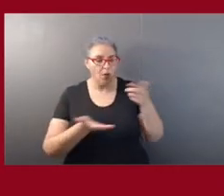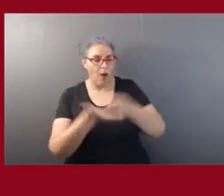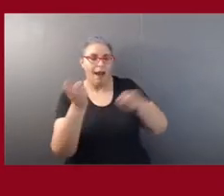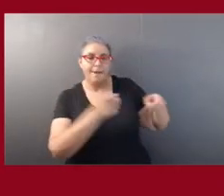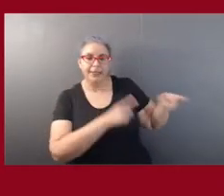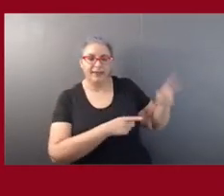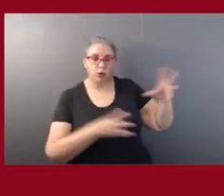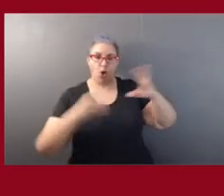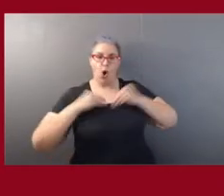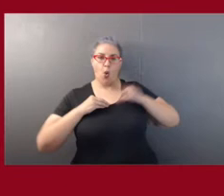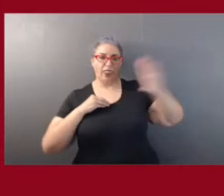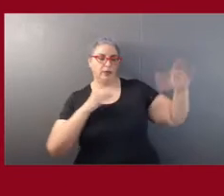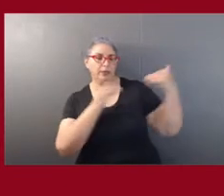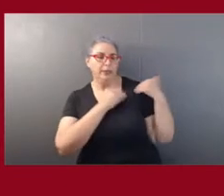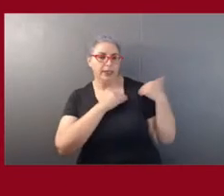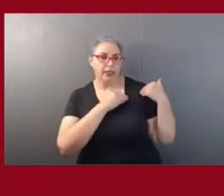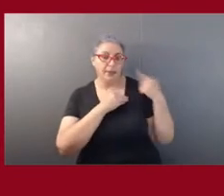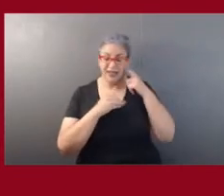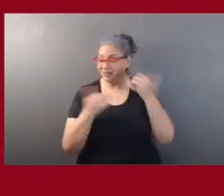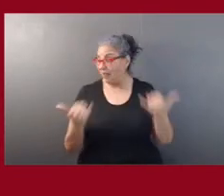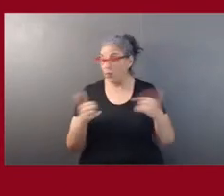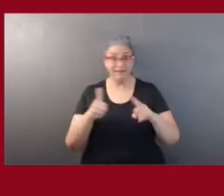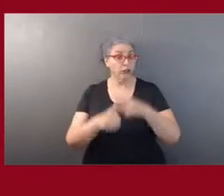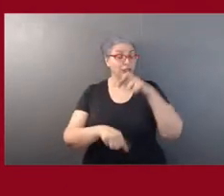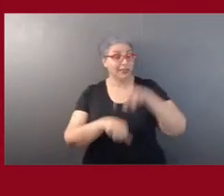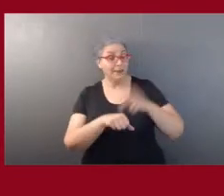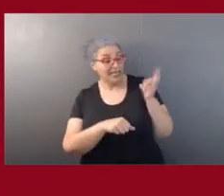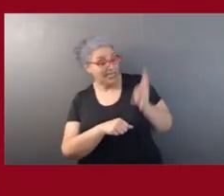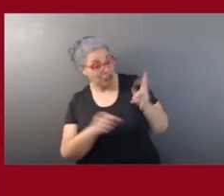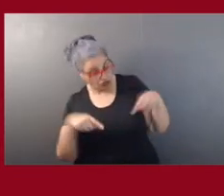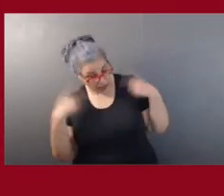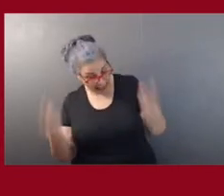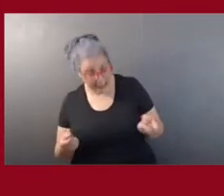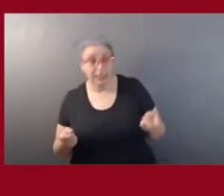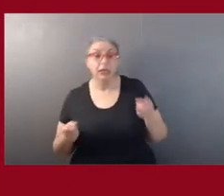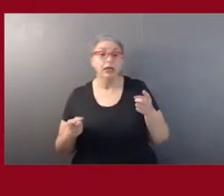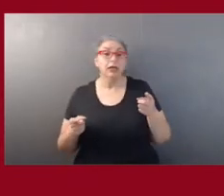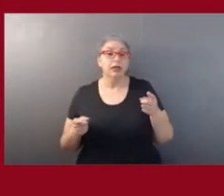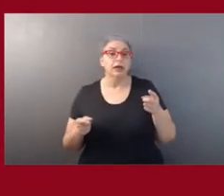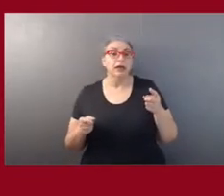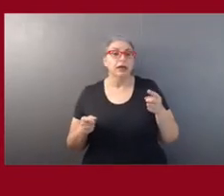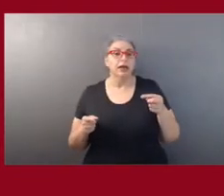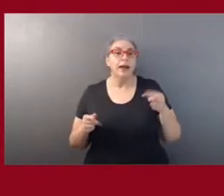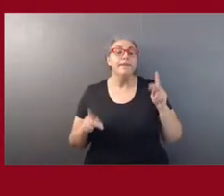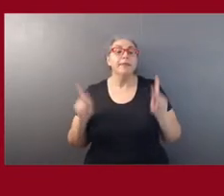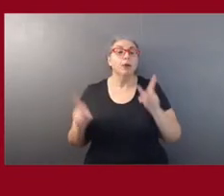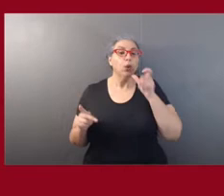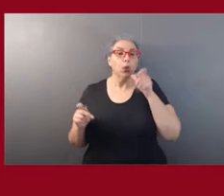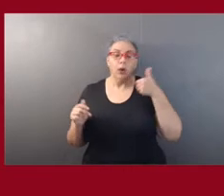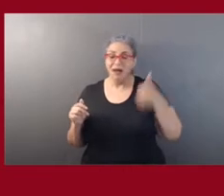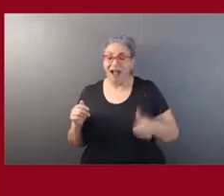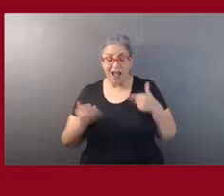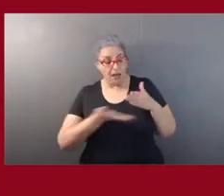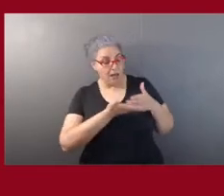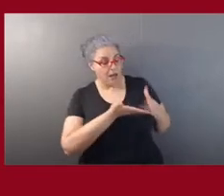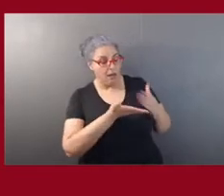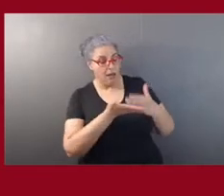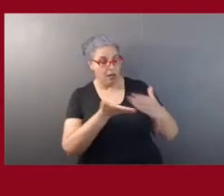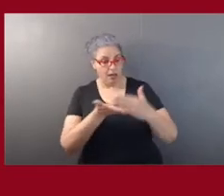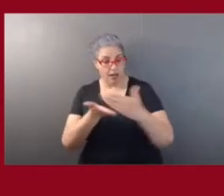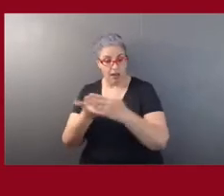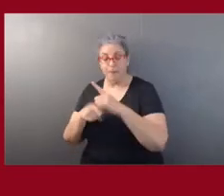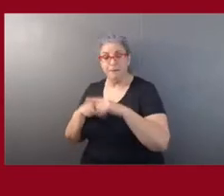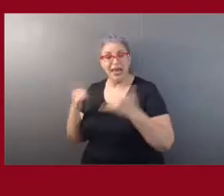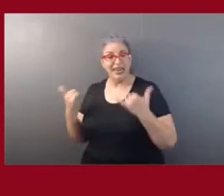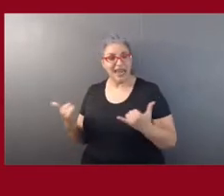for the first time, probably in history, people who are marginalizing others get to define who they are and how they want to